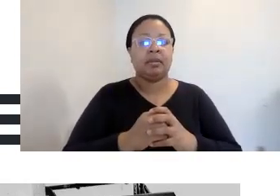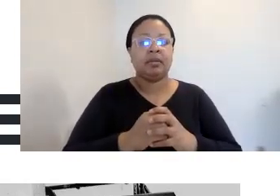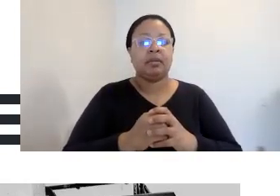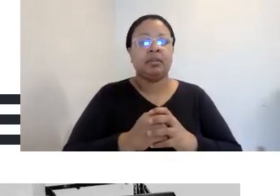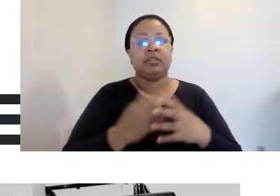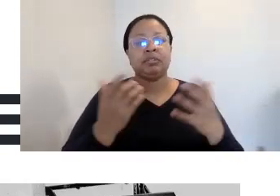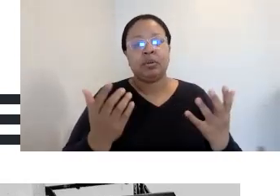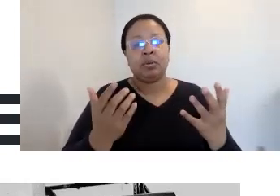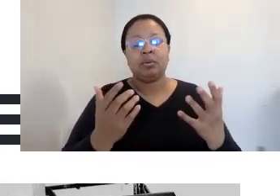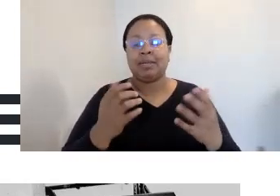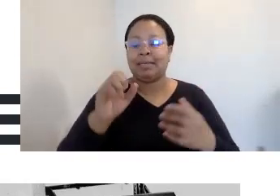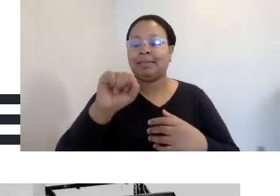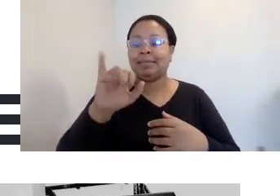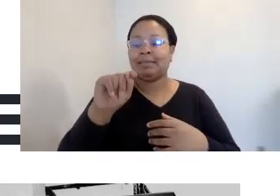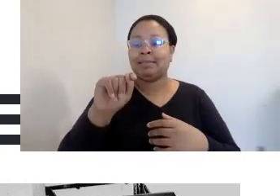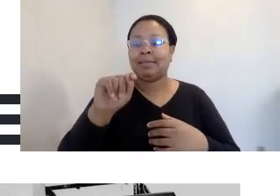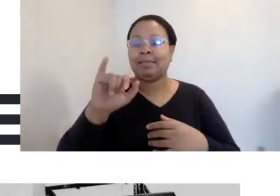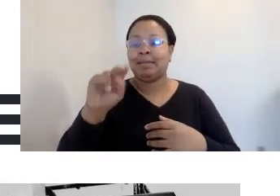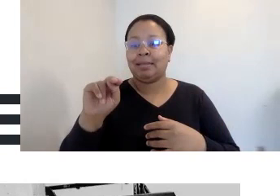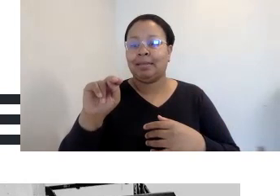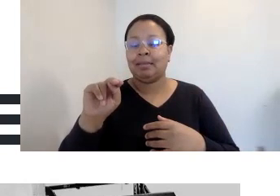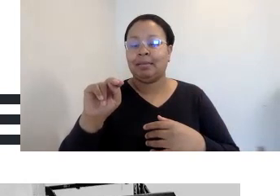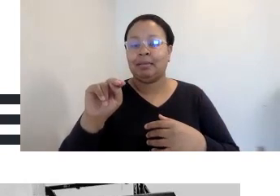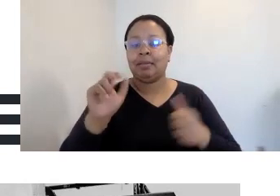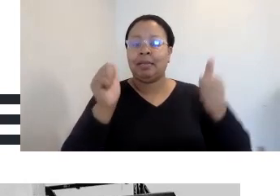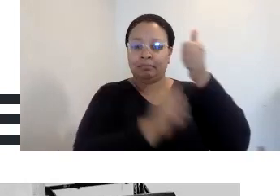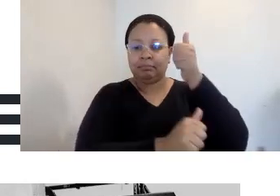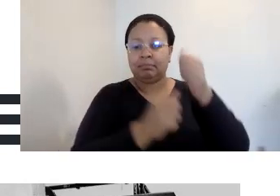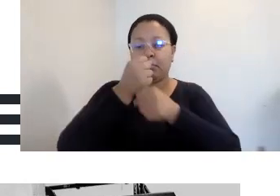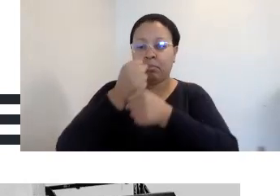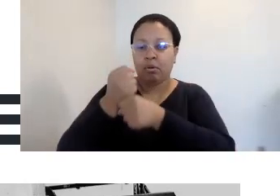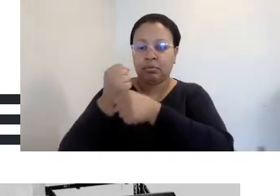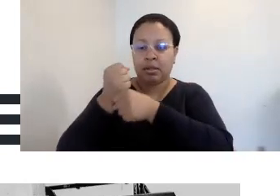protests. Sit-ins are